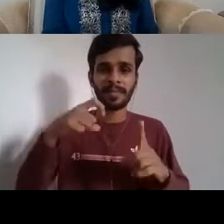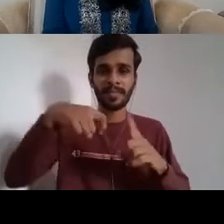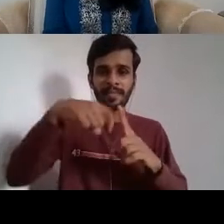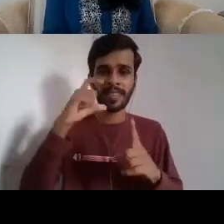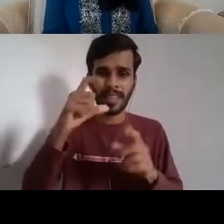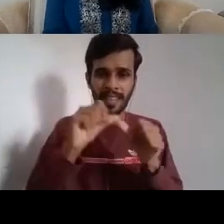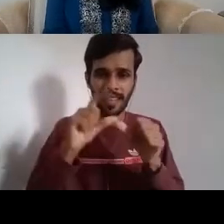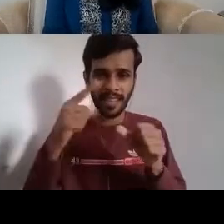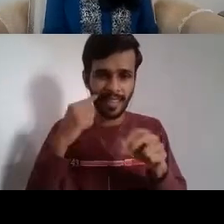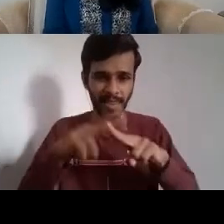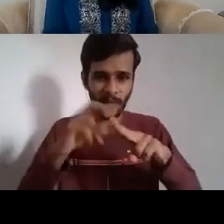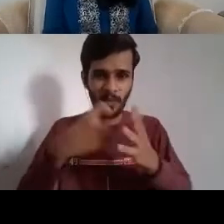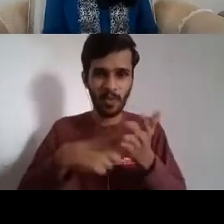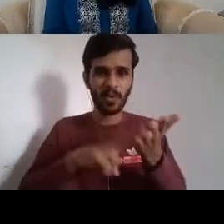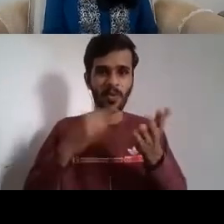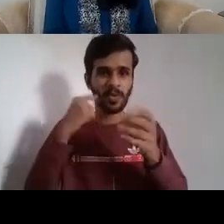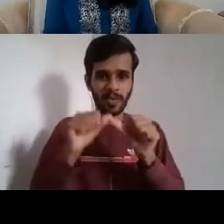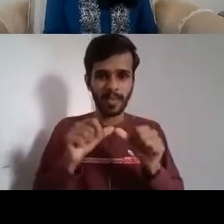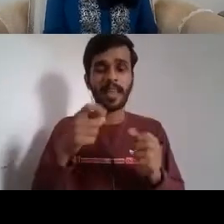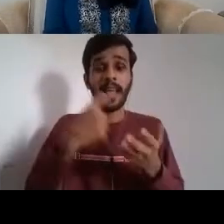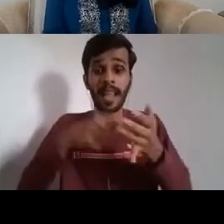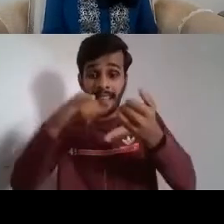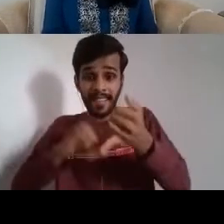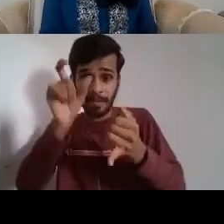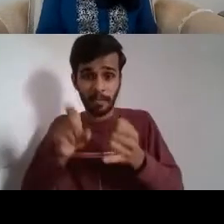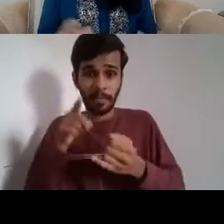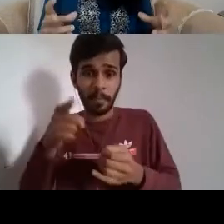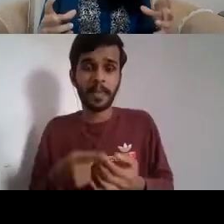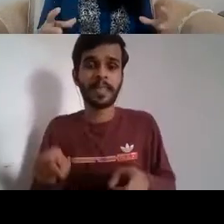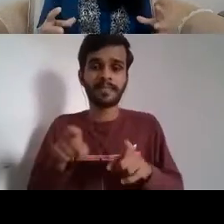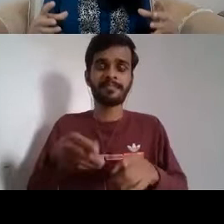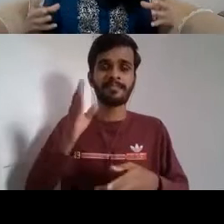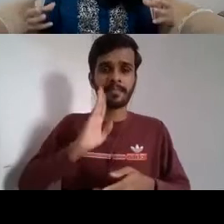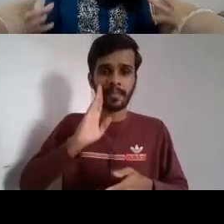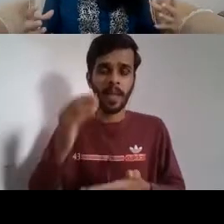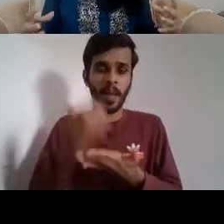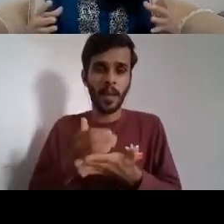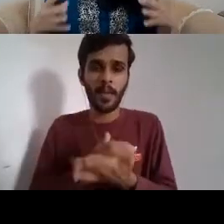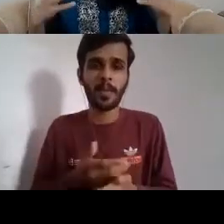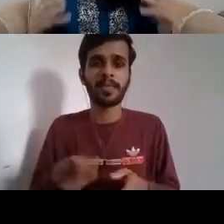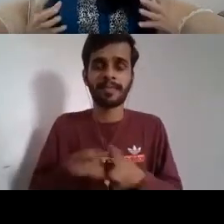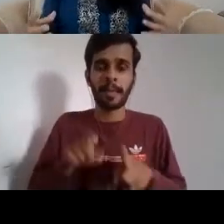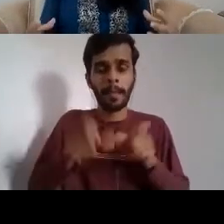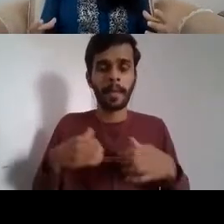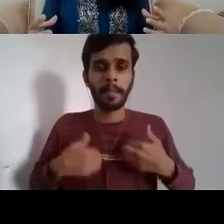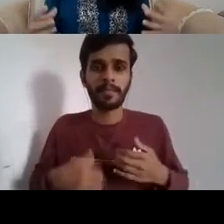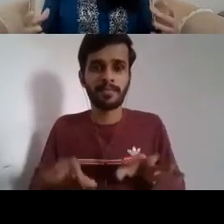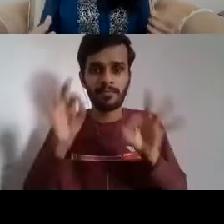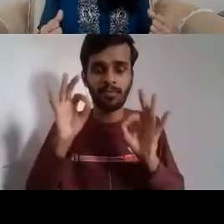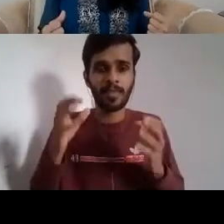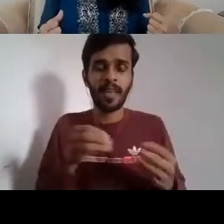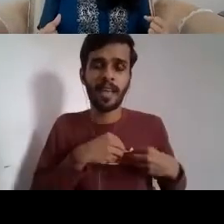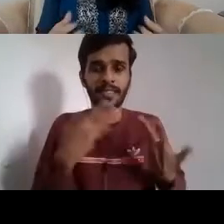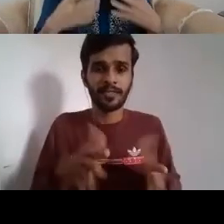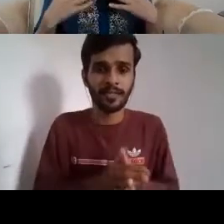Ravi Shankar was unknown to most of the audience. But the emotional intensity of the 4-hour long